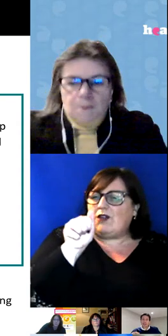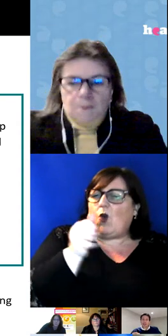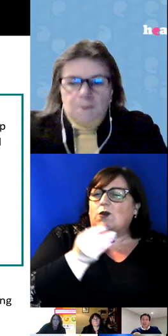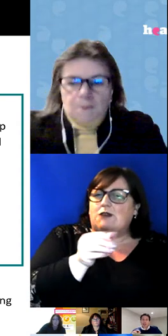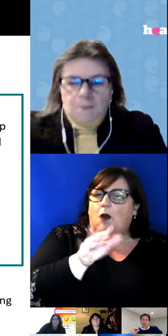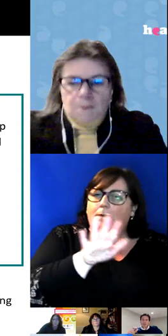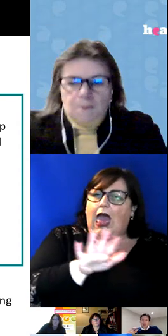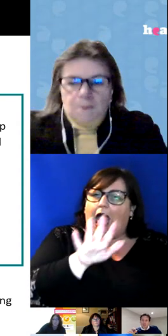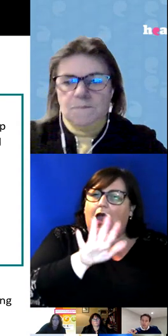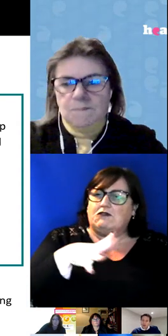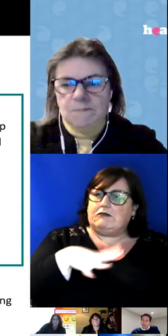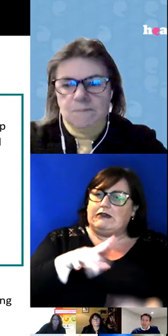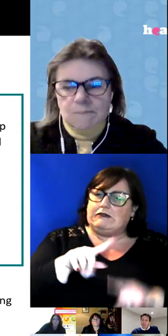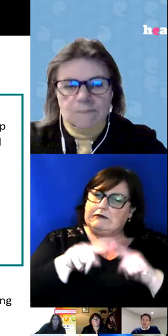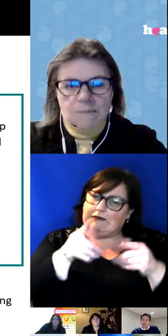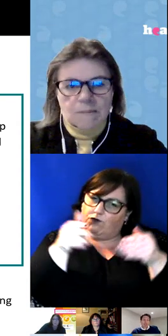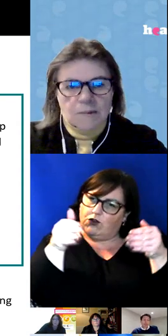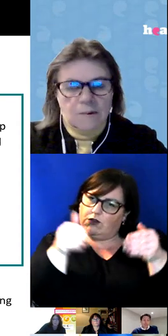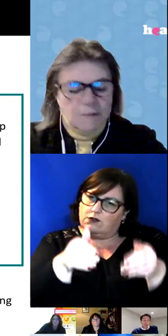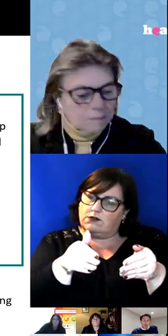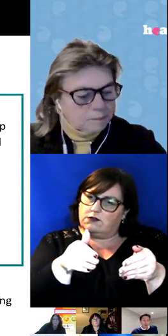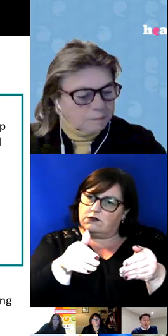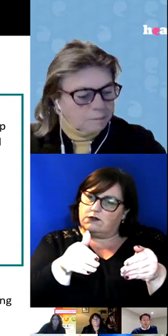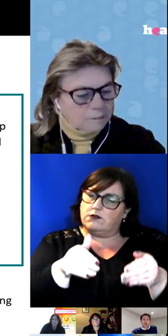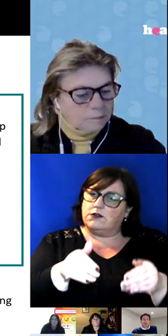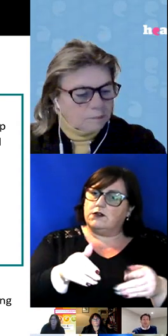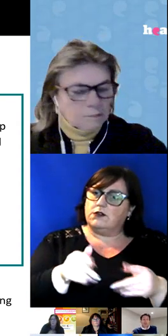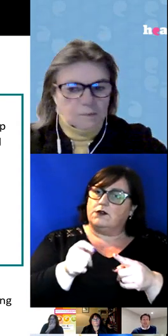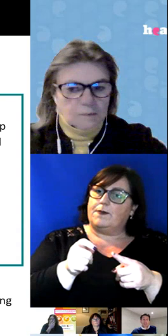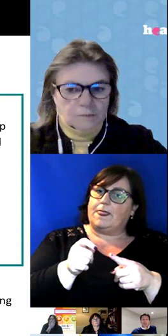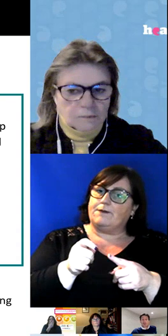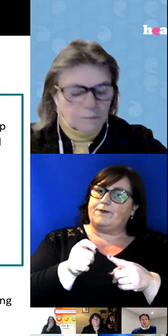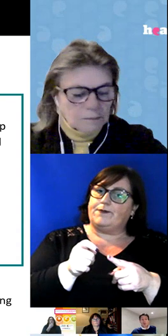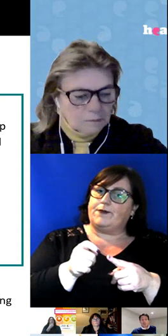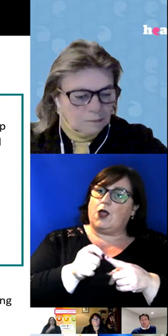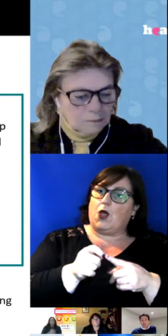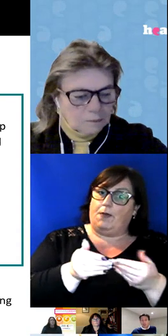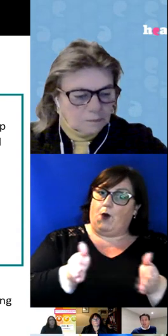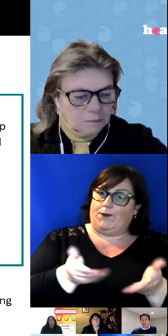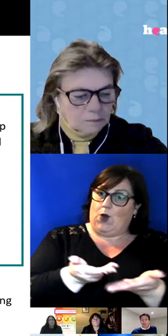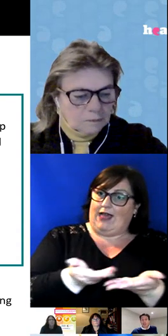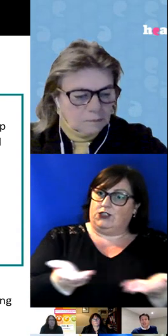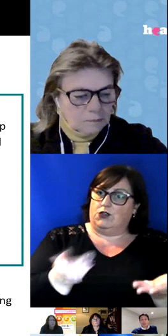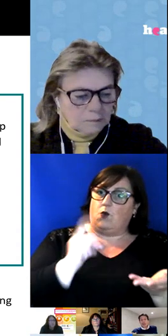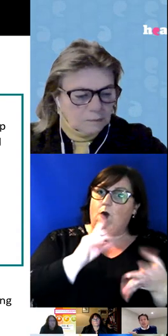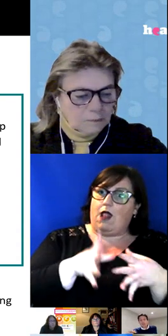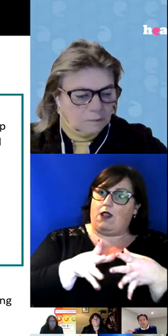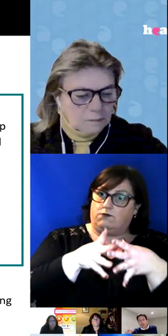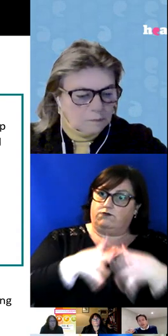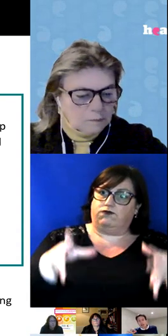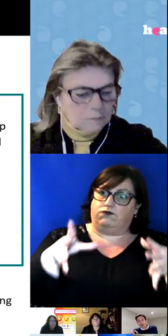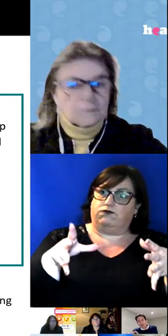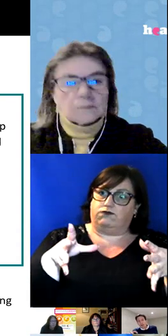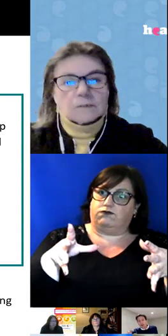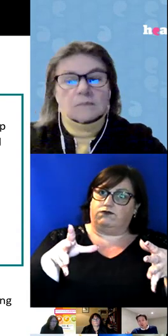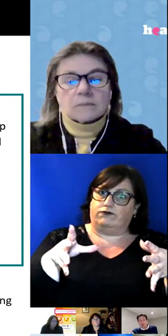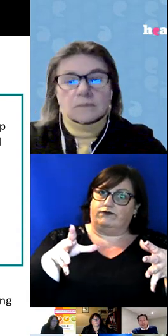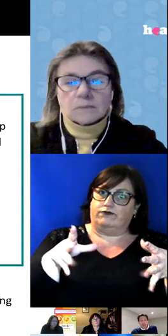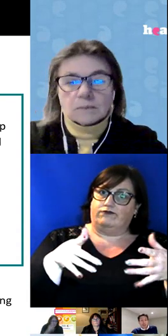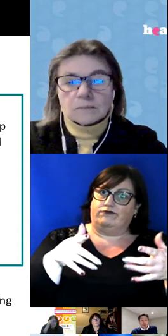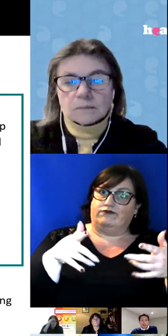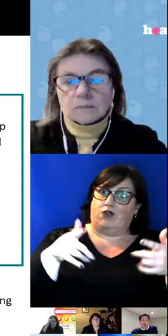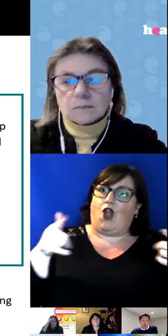places. The population is expected to grow. We know it's expected to grow quite significantly, but